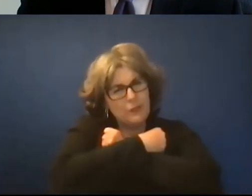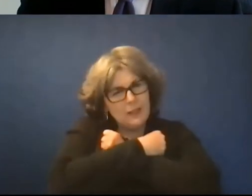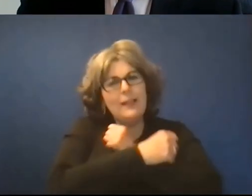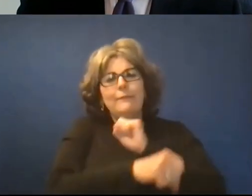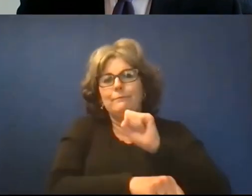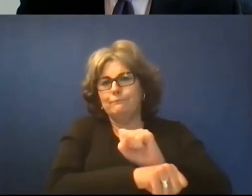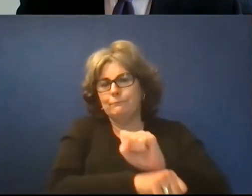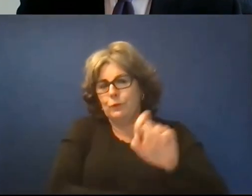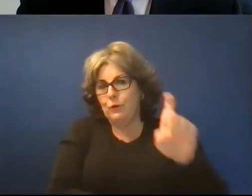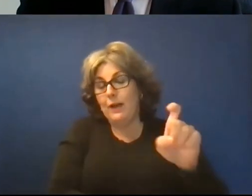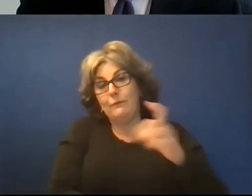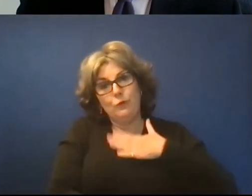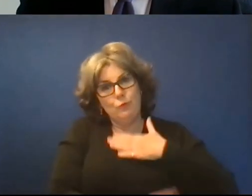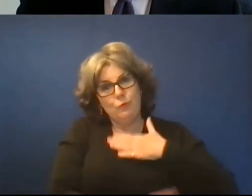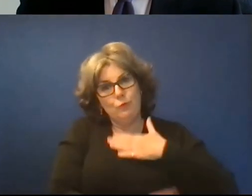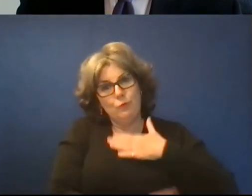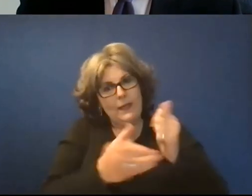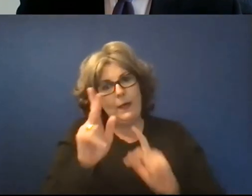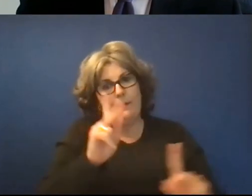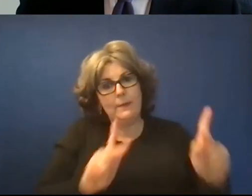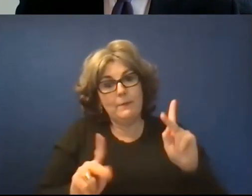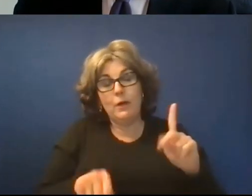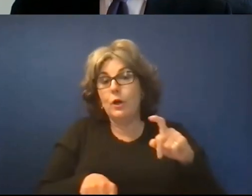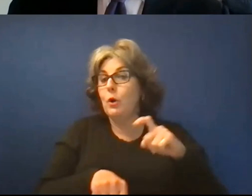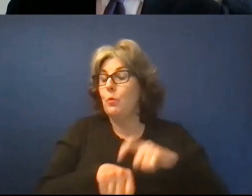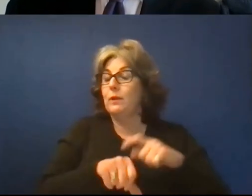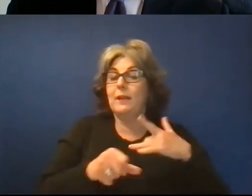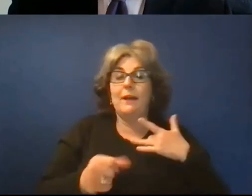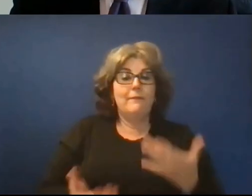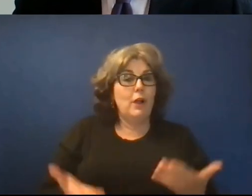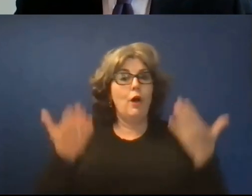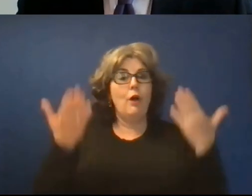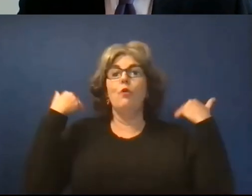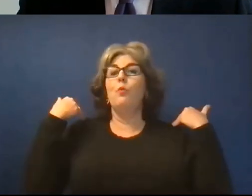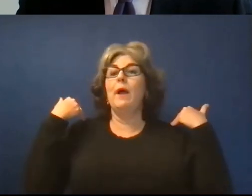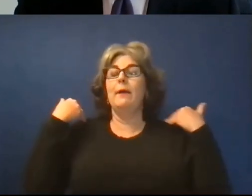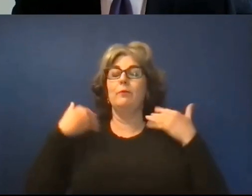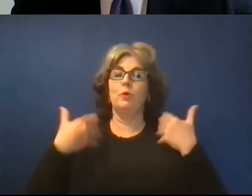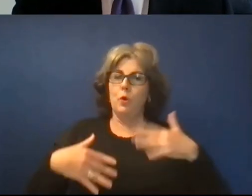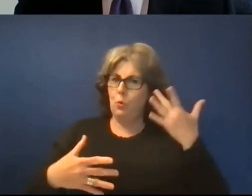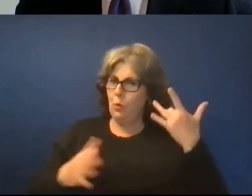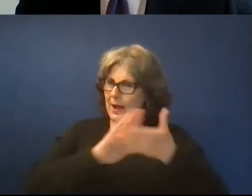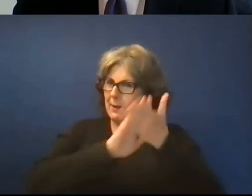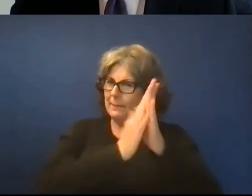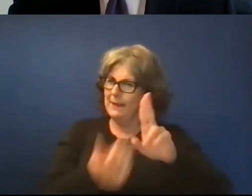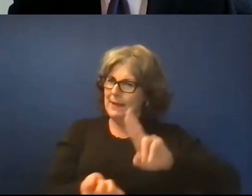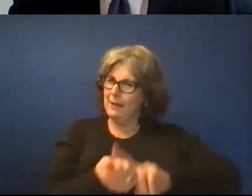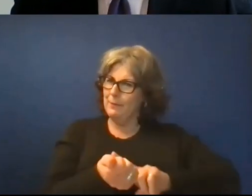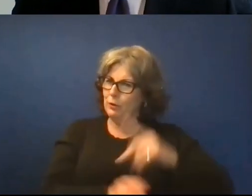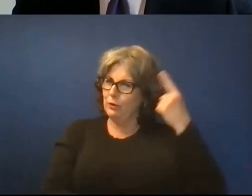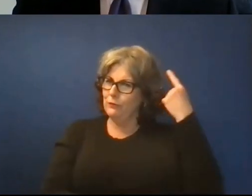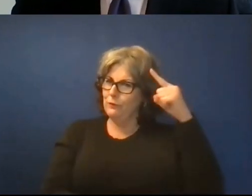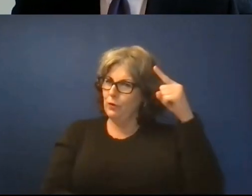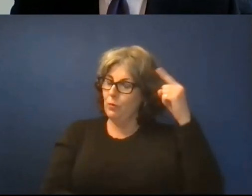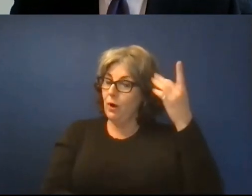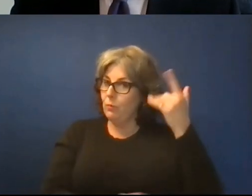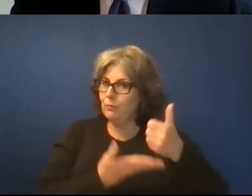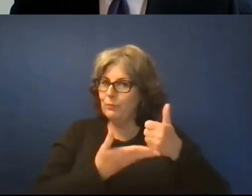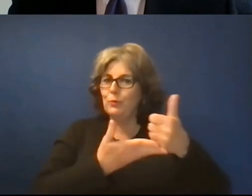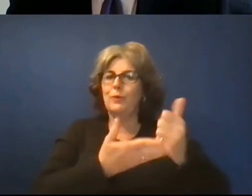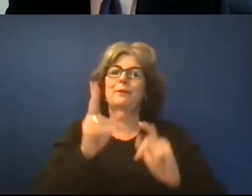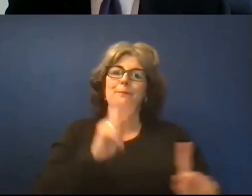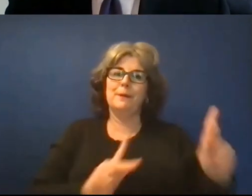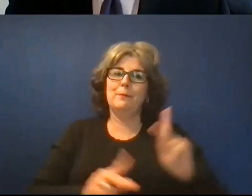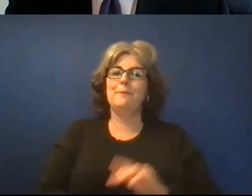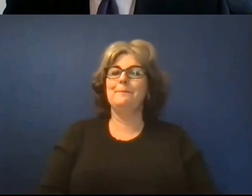doing and help people. Because when times go overwhelming, you have to realize, why did you become a nurse in the first place? Thank